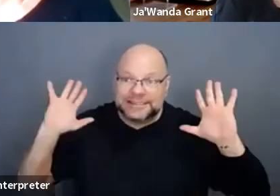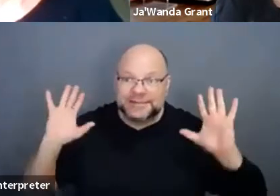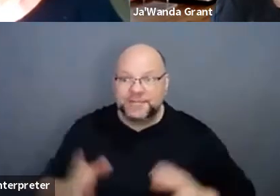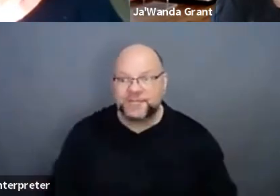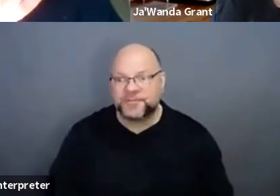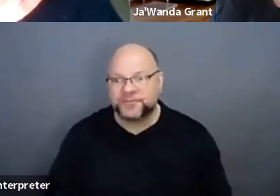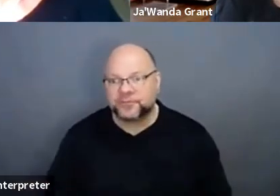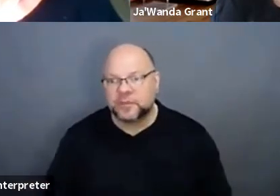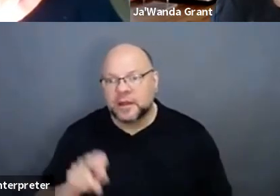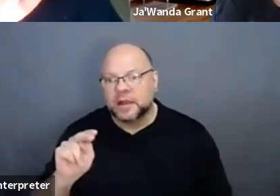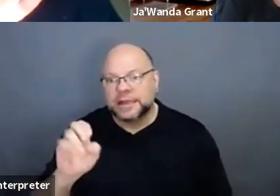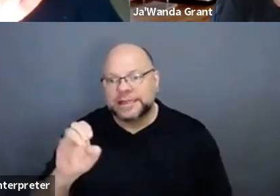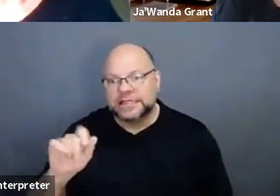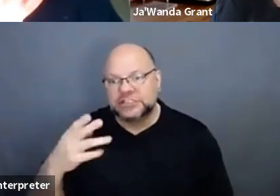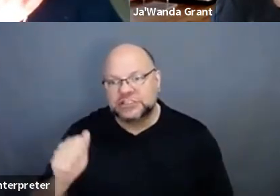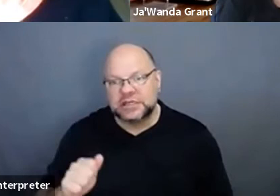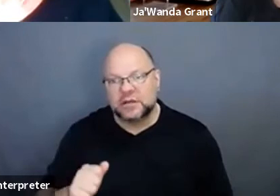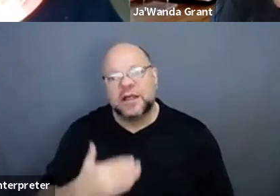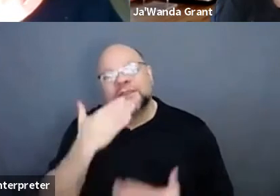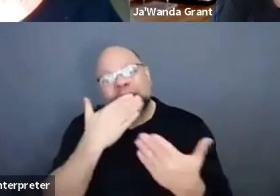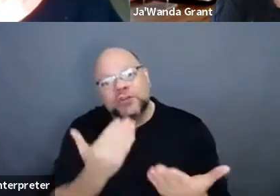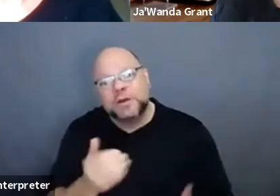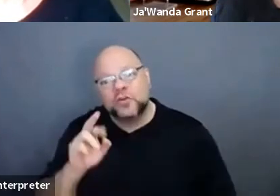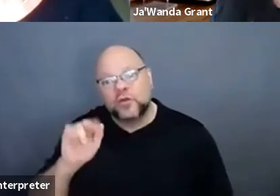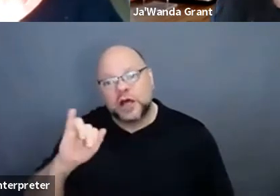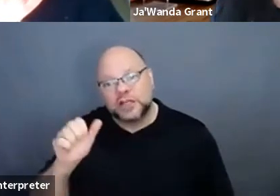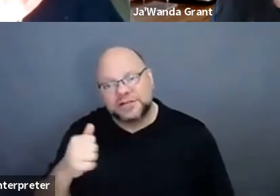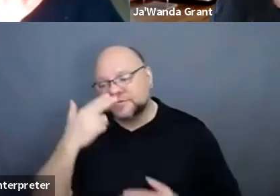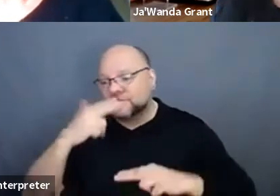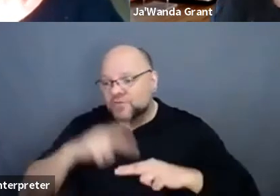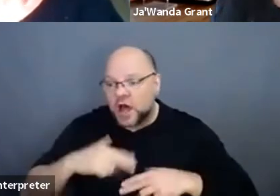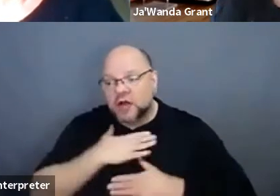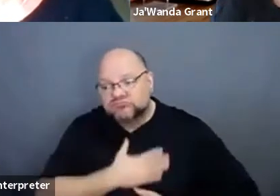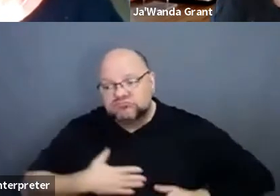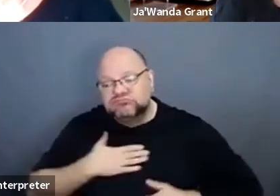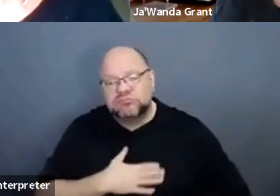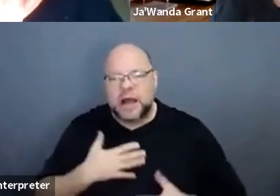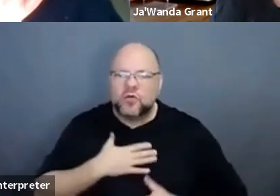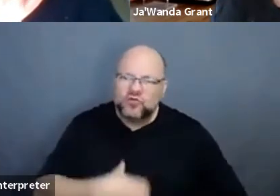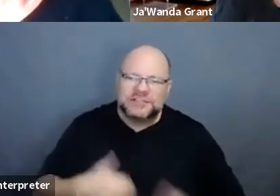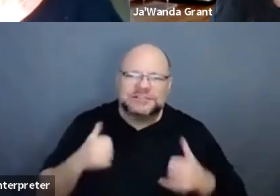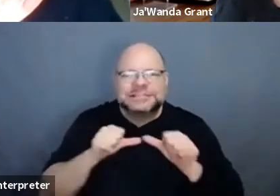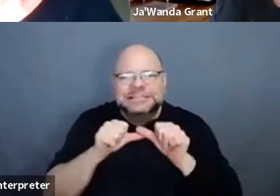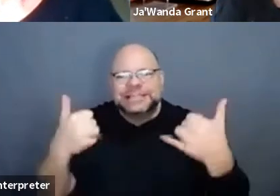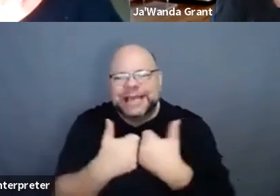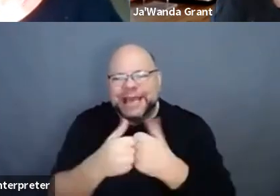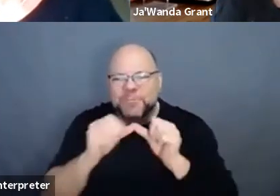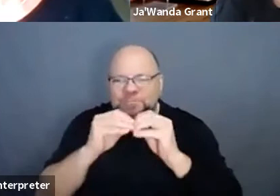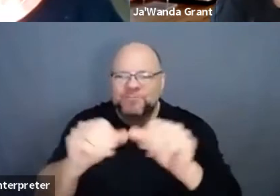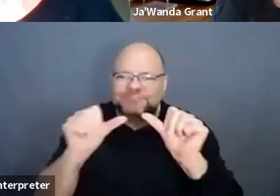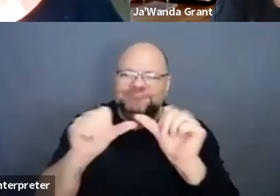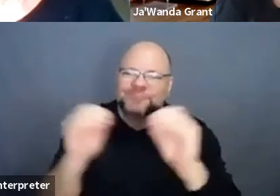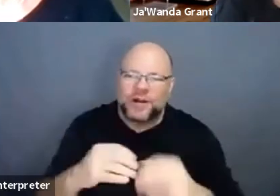Well, thank you so much, Raja. This was really fun. I wish we could have played the game for even longer. Sorry.